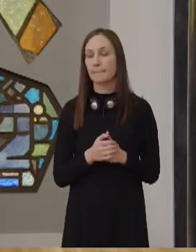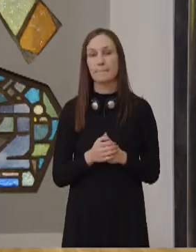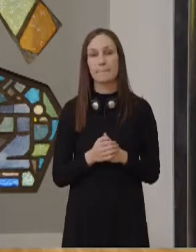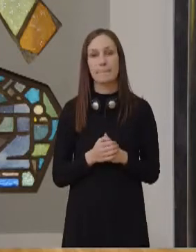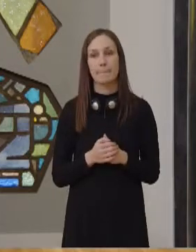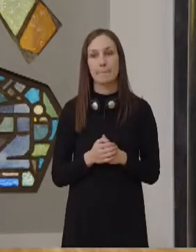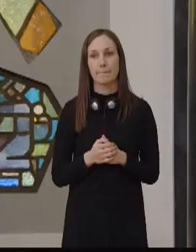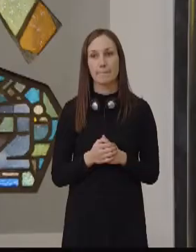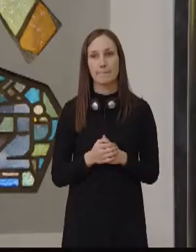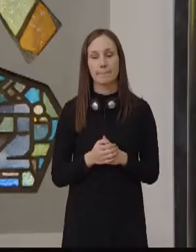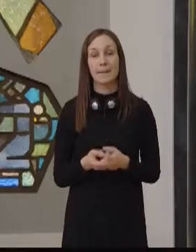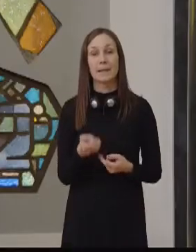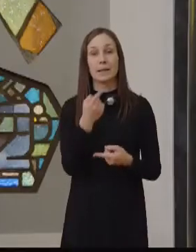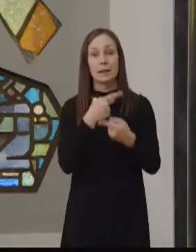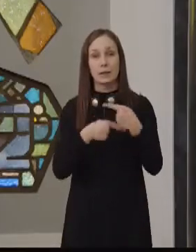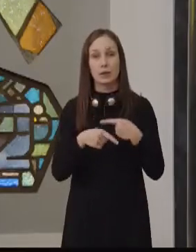Well,